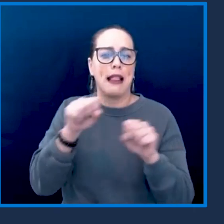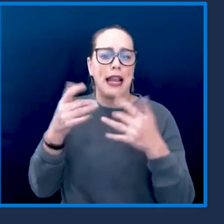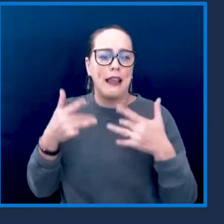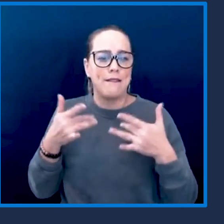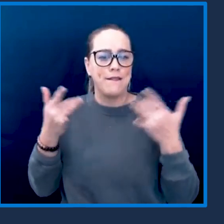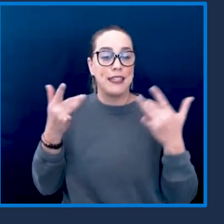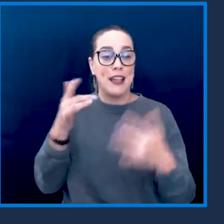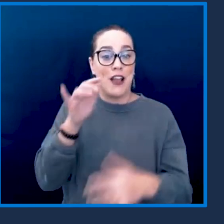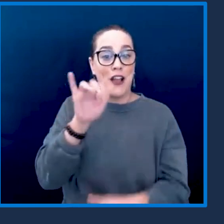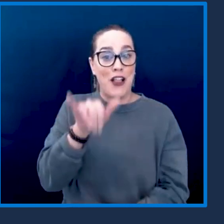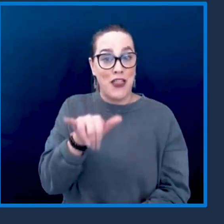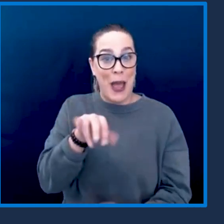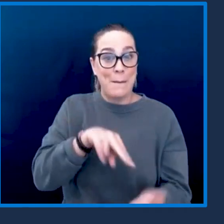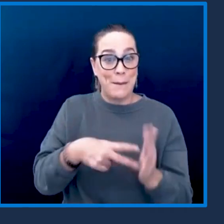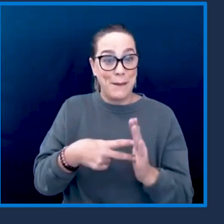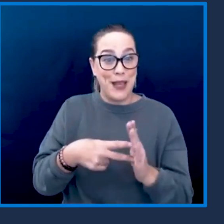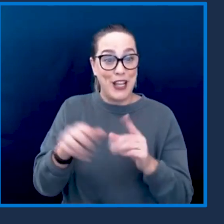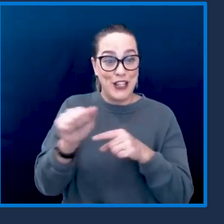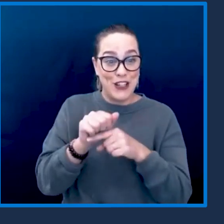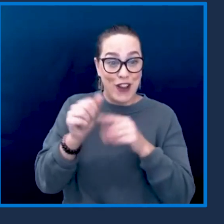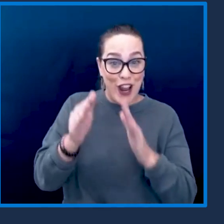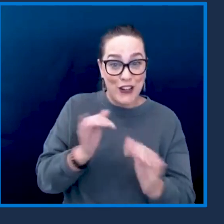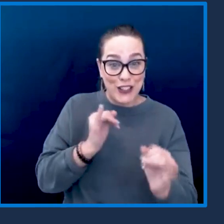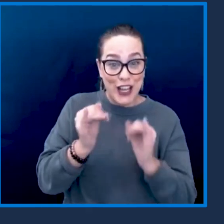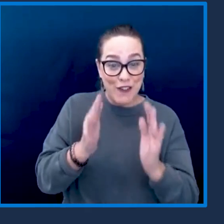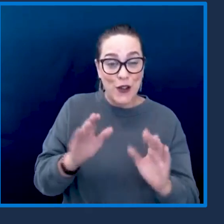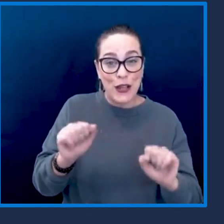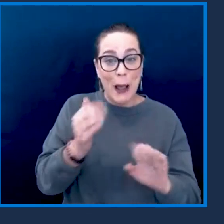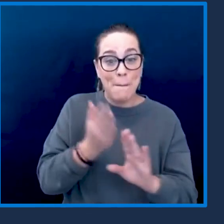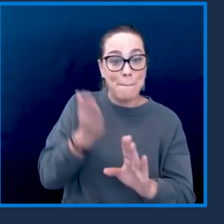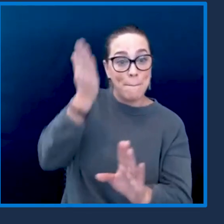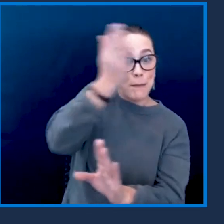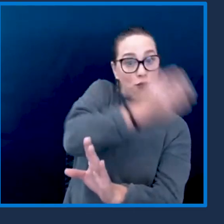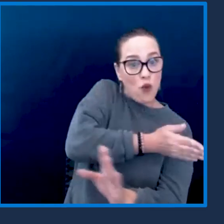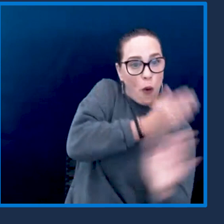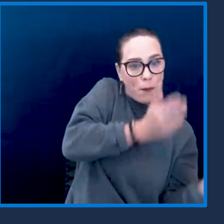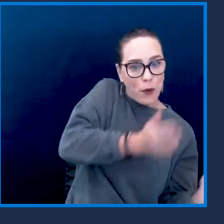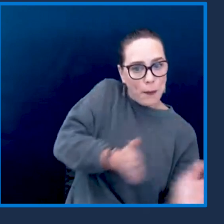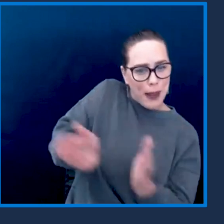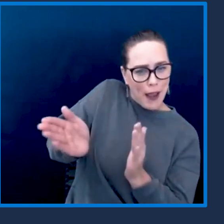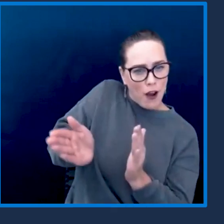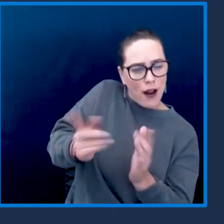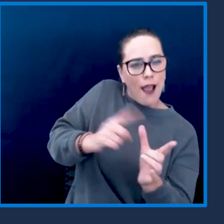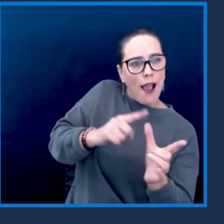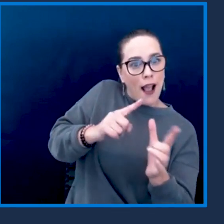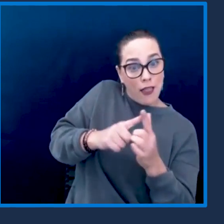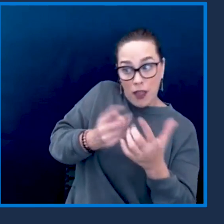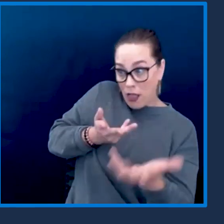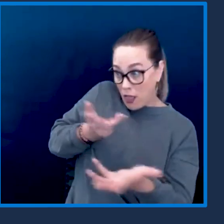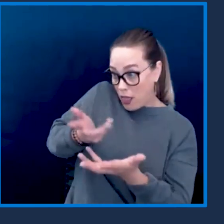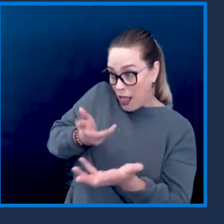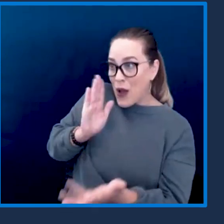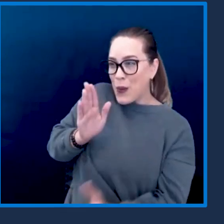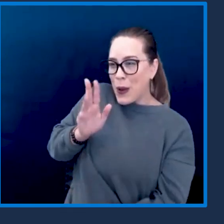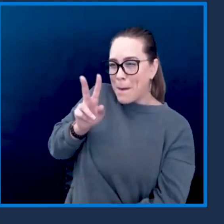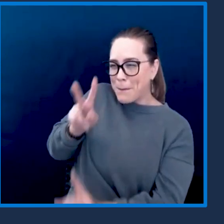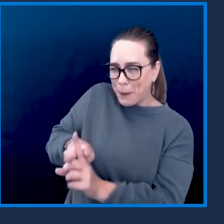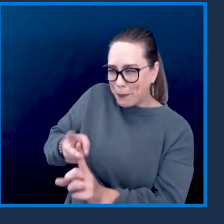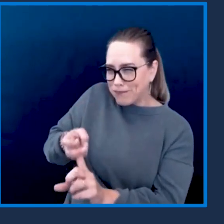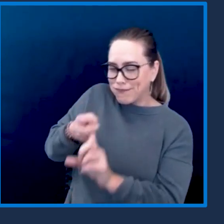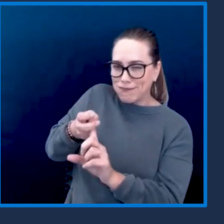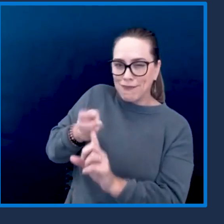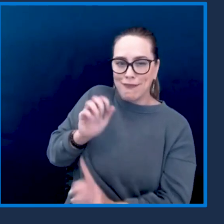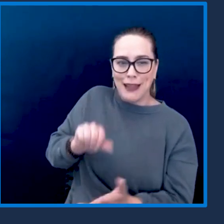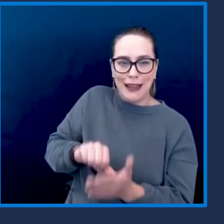way, the interviewers are prepared in advance, and they can be more inclusive to help you attract key talent. The second group is the manager